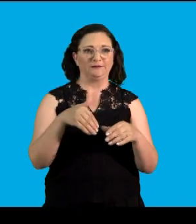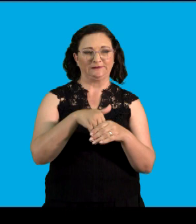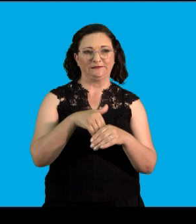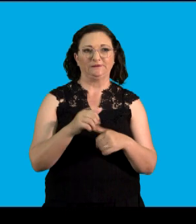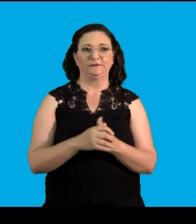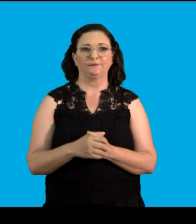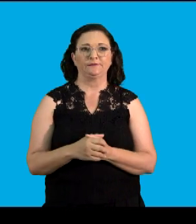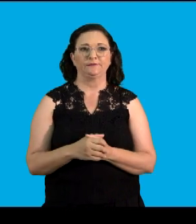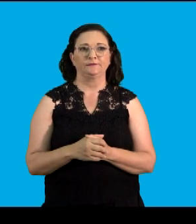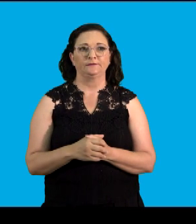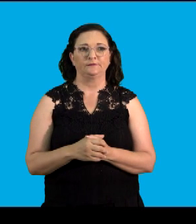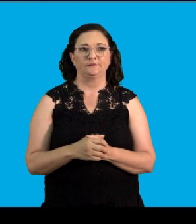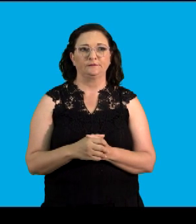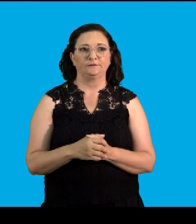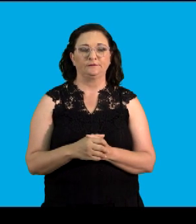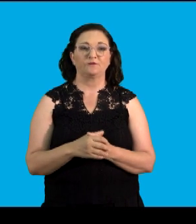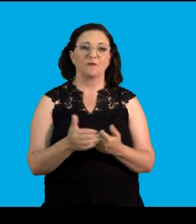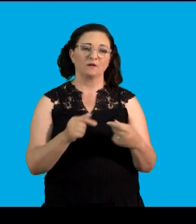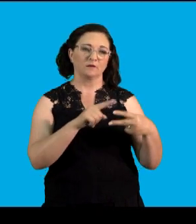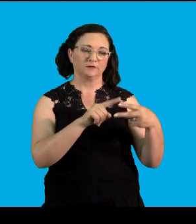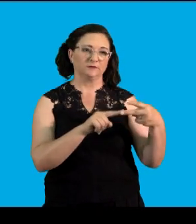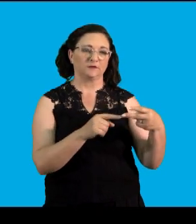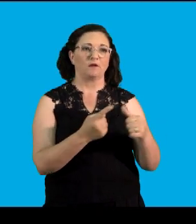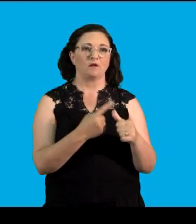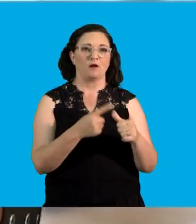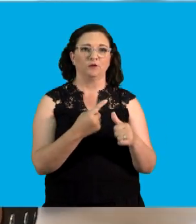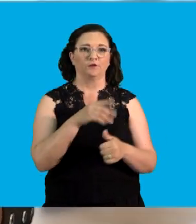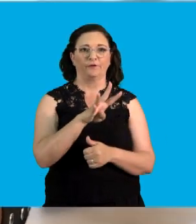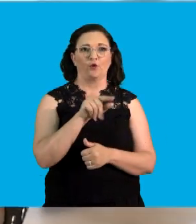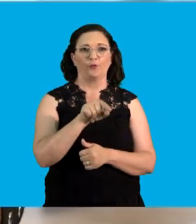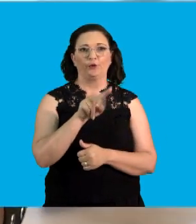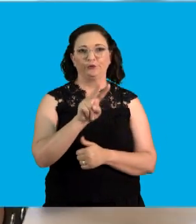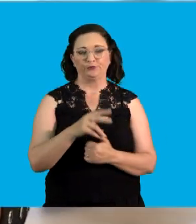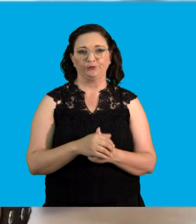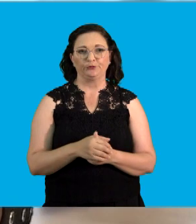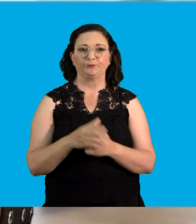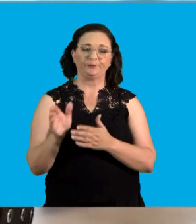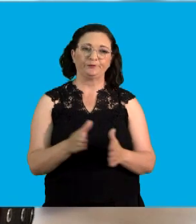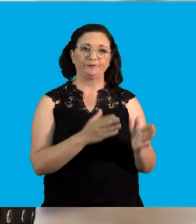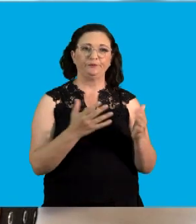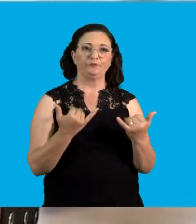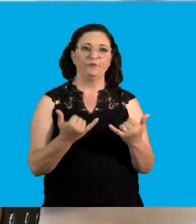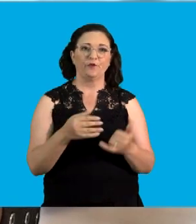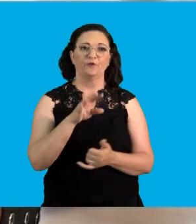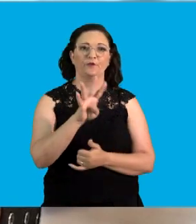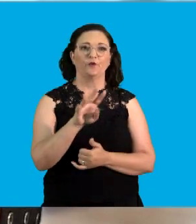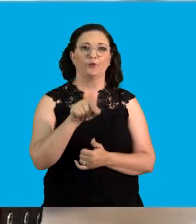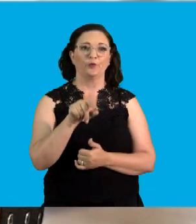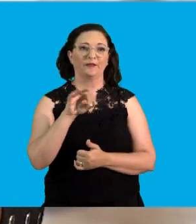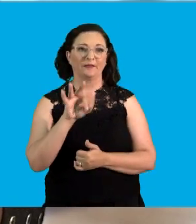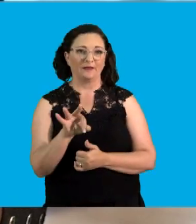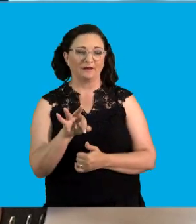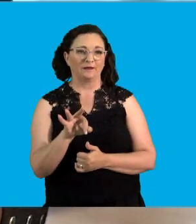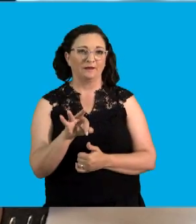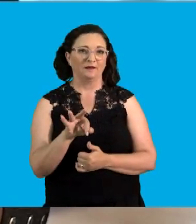Right, so those are the answers for our 4.2. And then we're moving on to 4.3. I